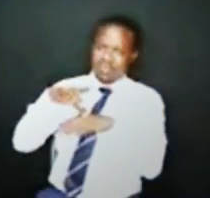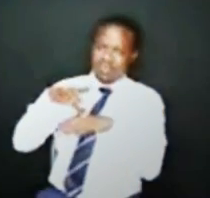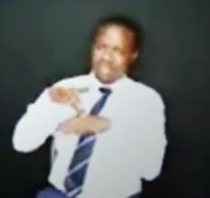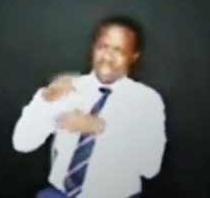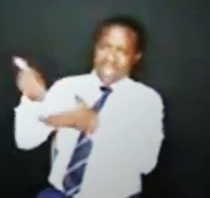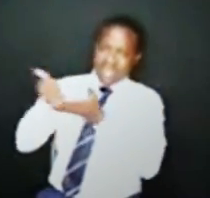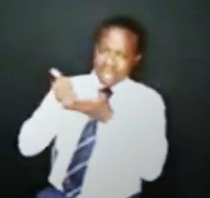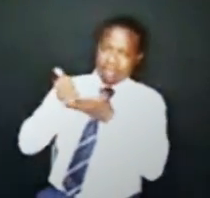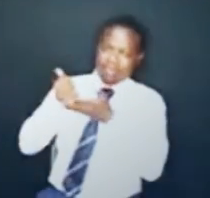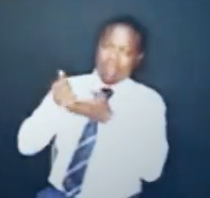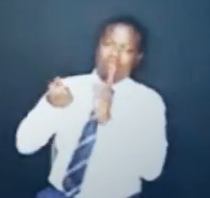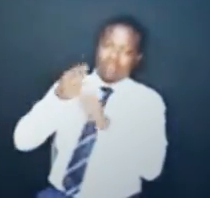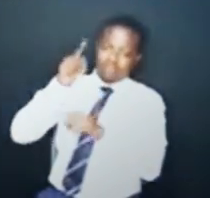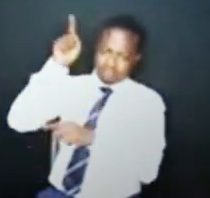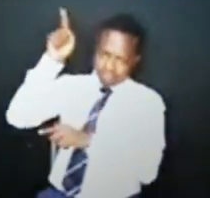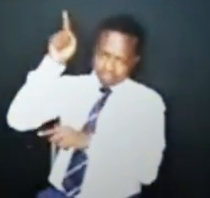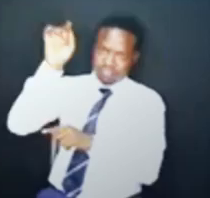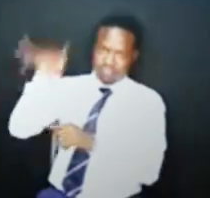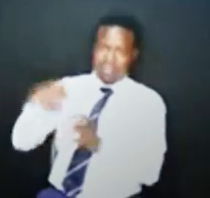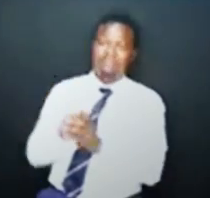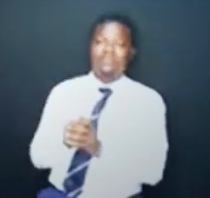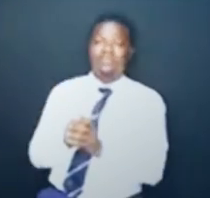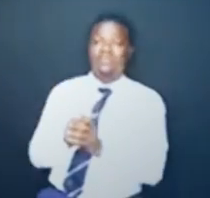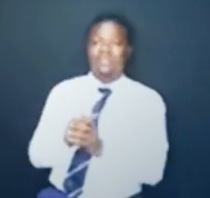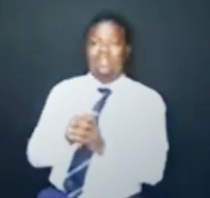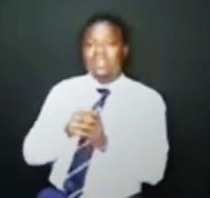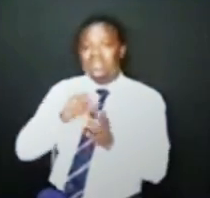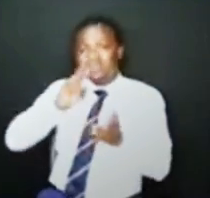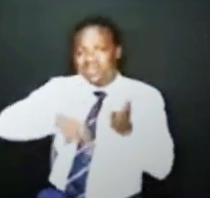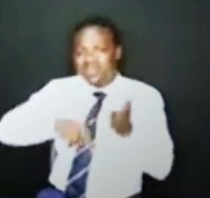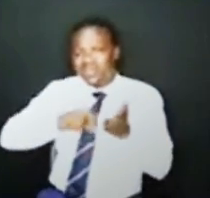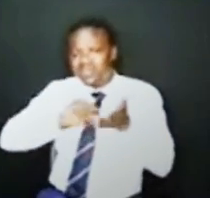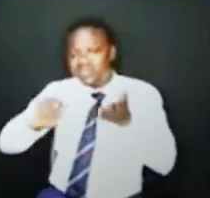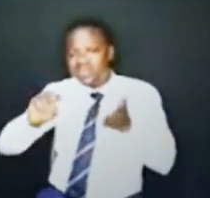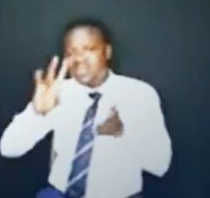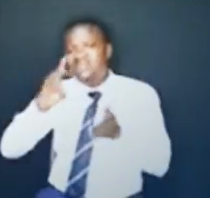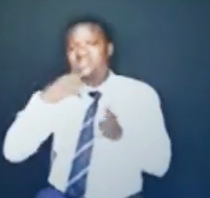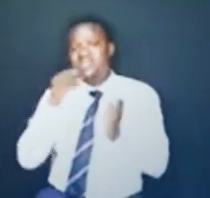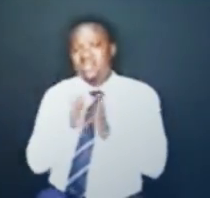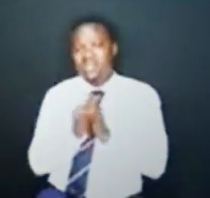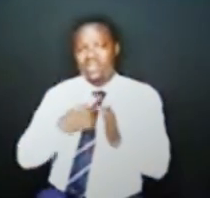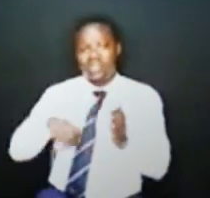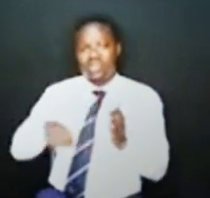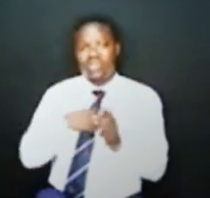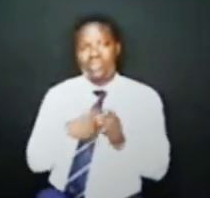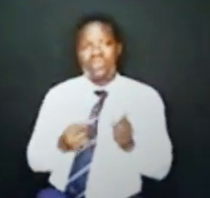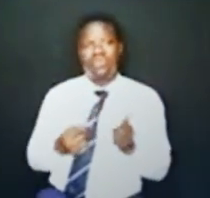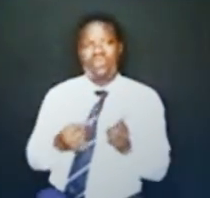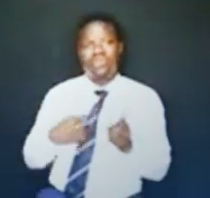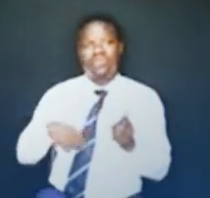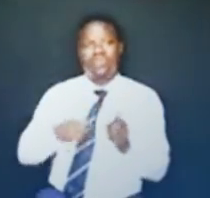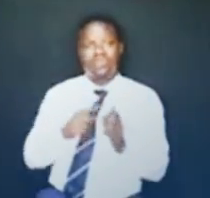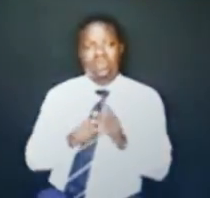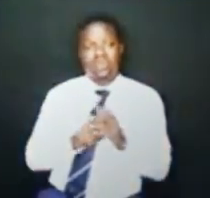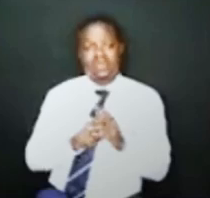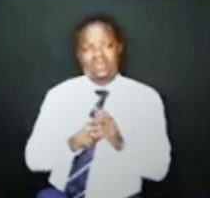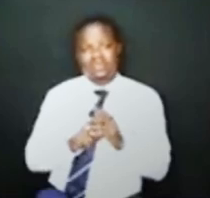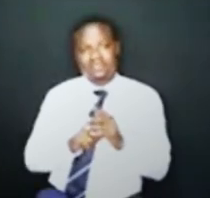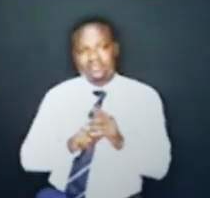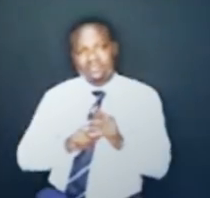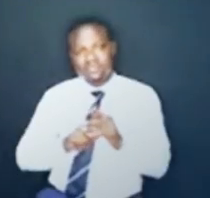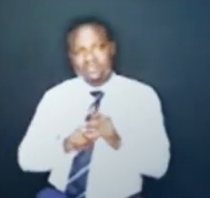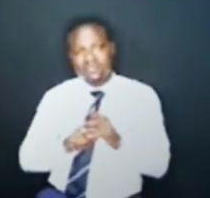verse 7 says that we have escaped like a bird from the foulest snare. The snare has